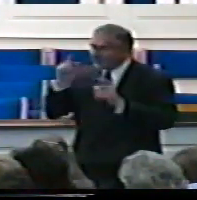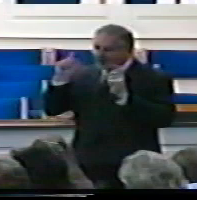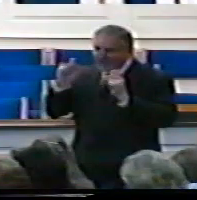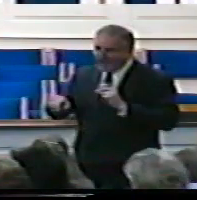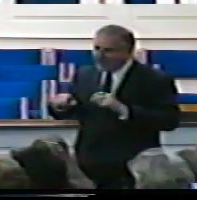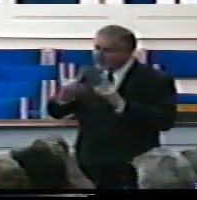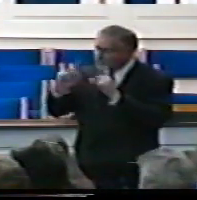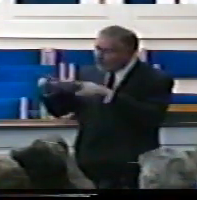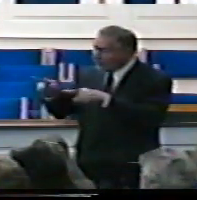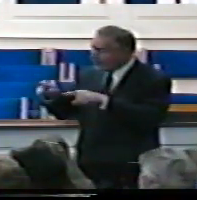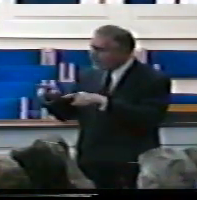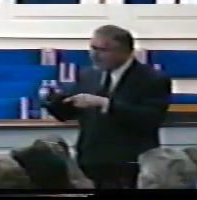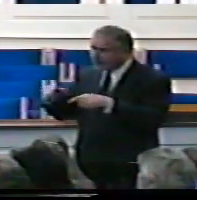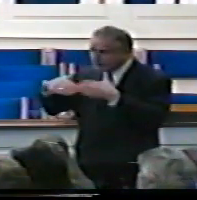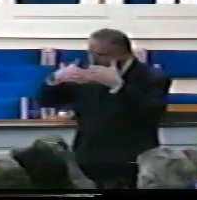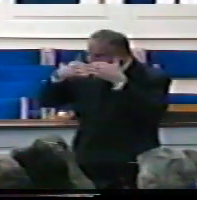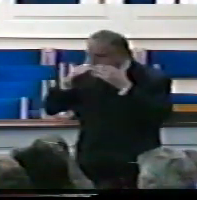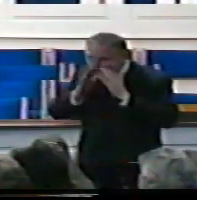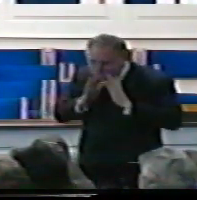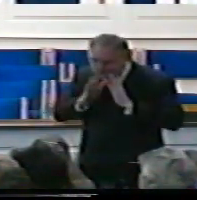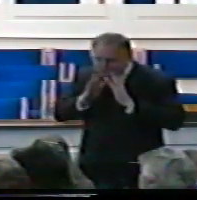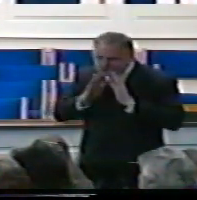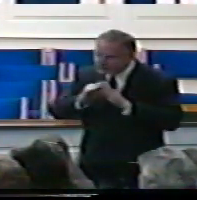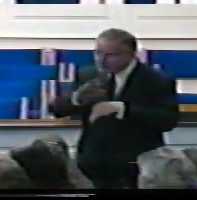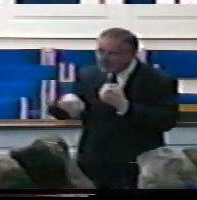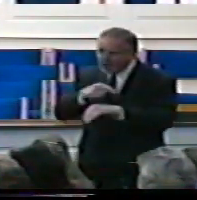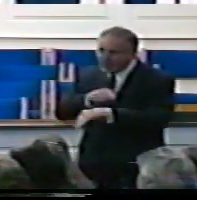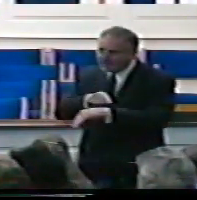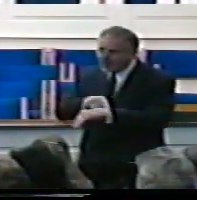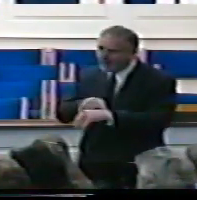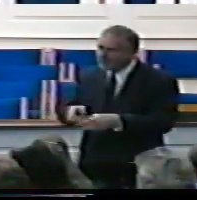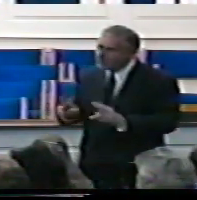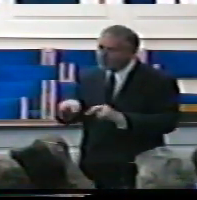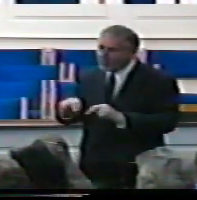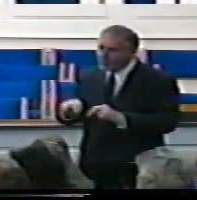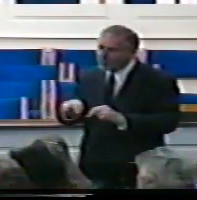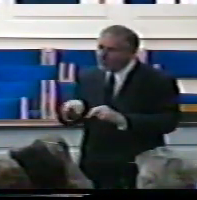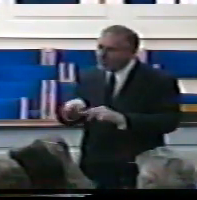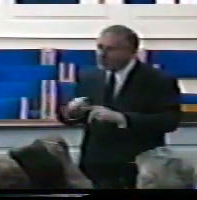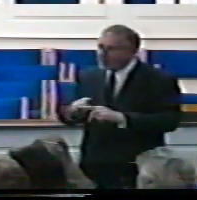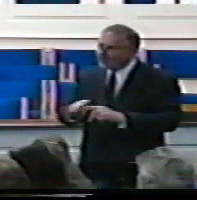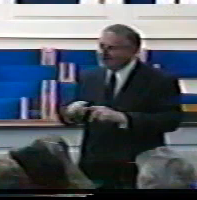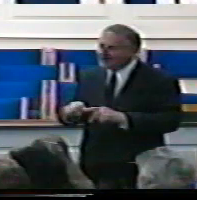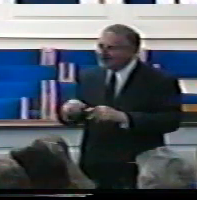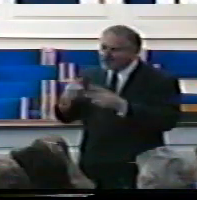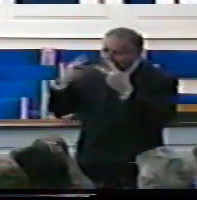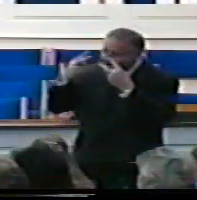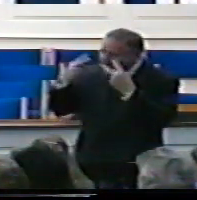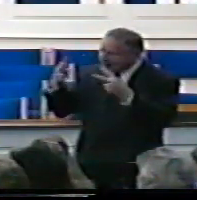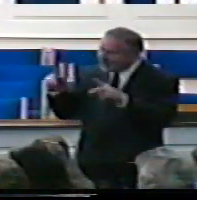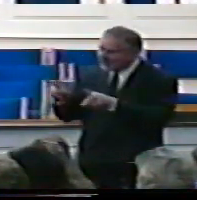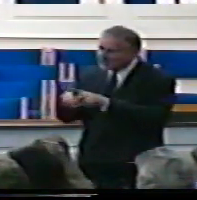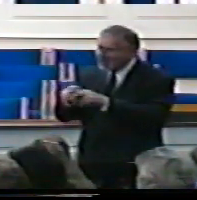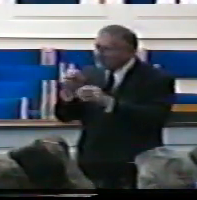been run over by a Mack truck and like his mother-in-law has come to live with him the rest of his life.